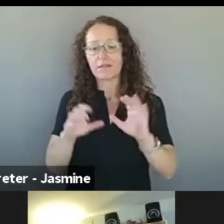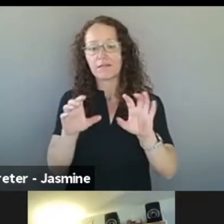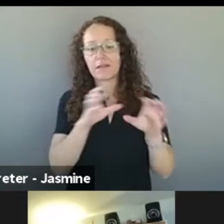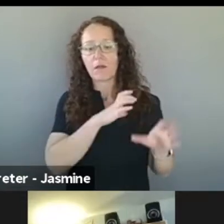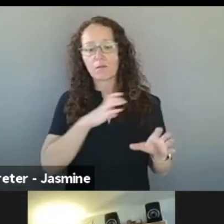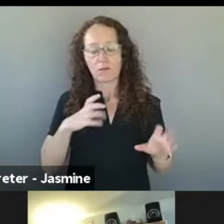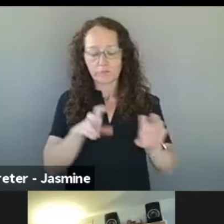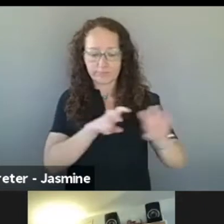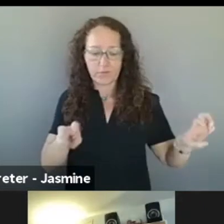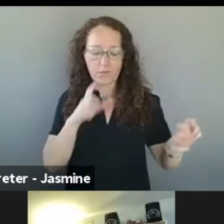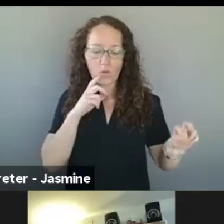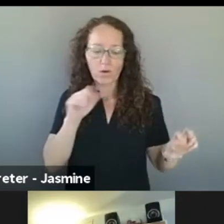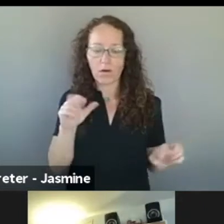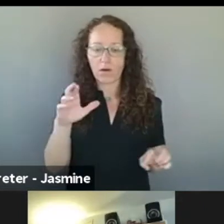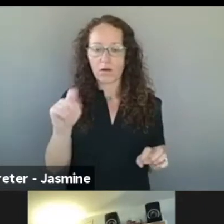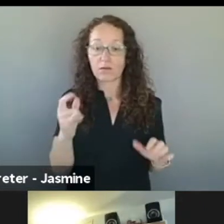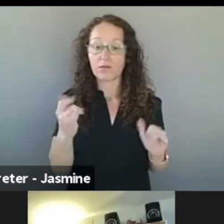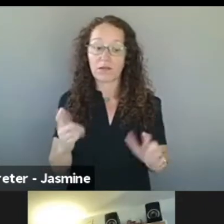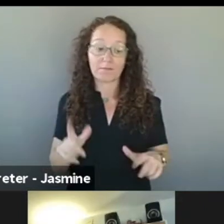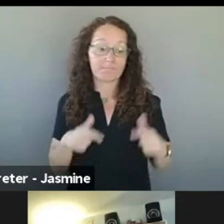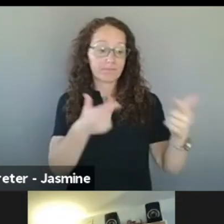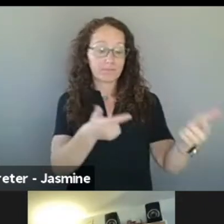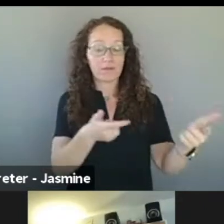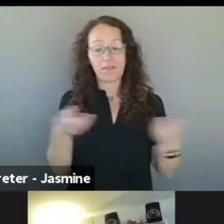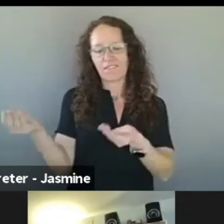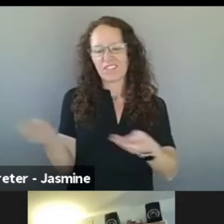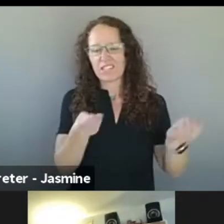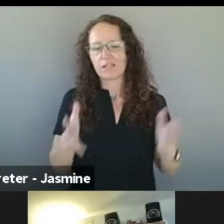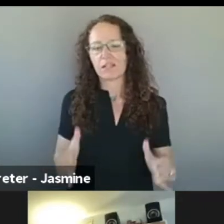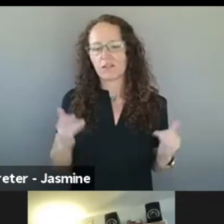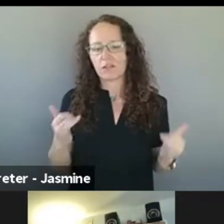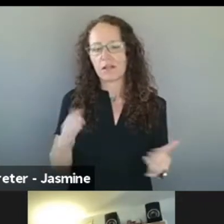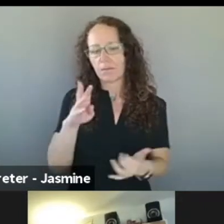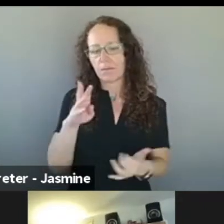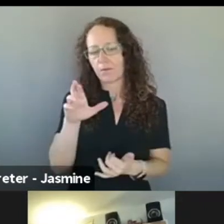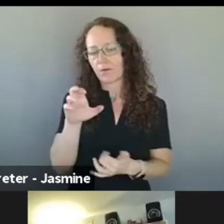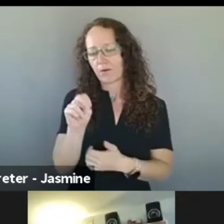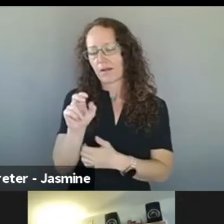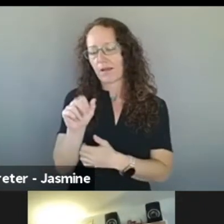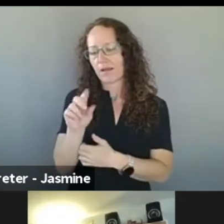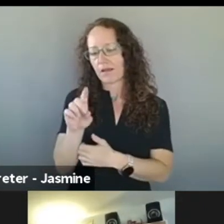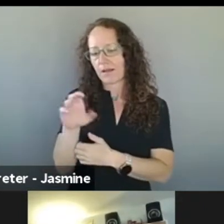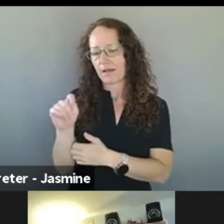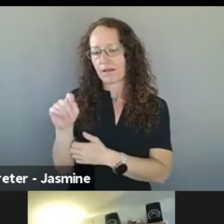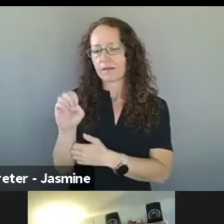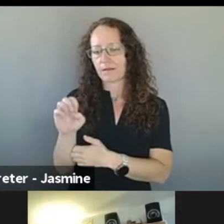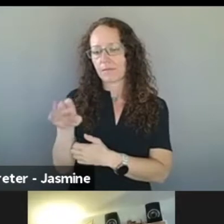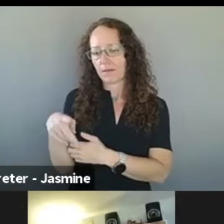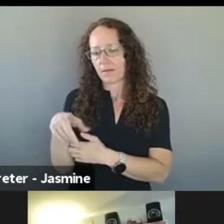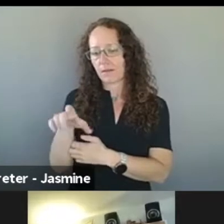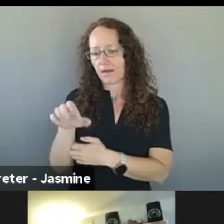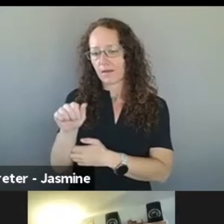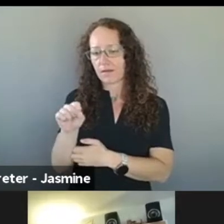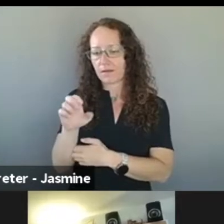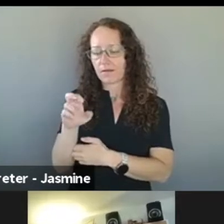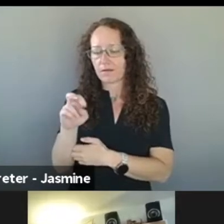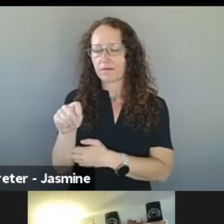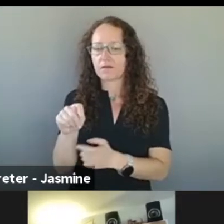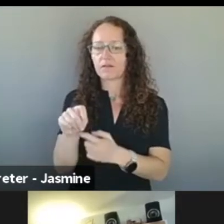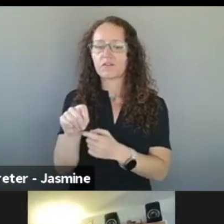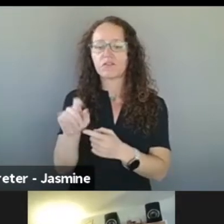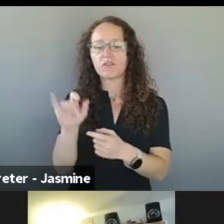turn it over to our facilitator today. Bernadette Pleasant is creator of the Emotional Institute, and she holds and conducts grief